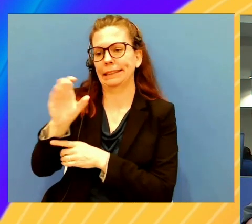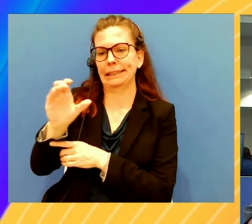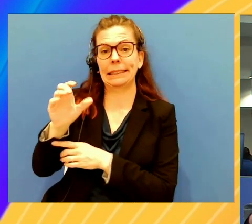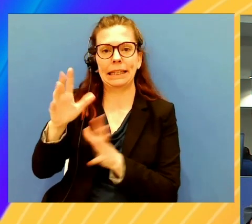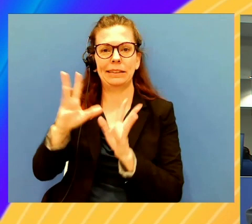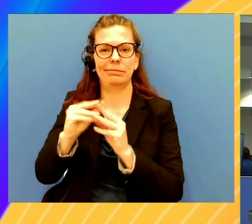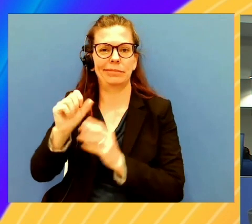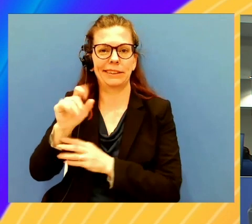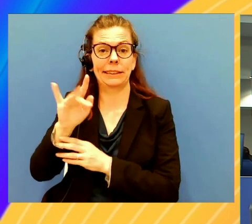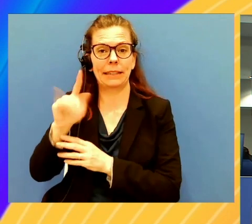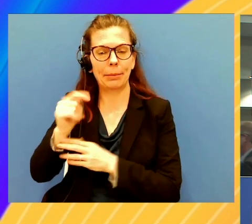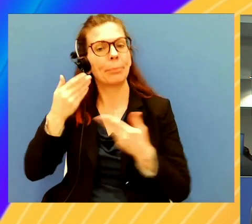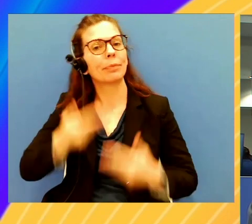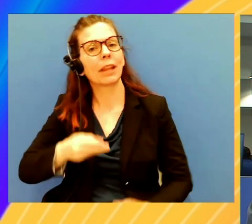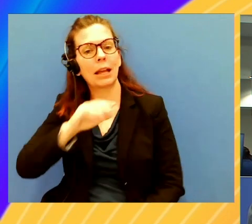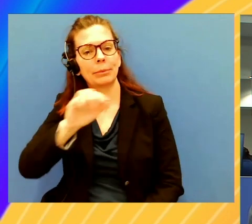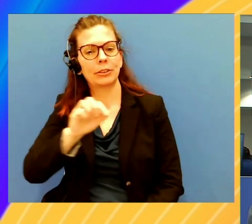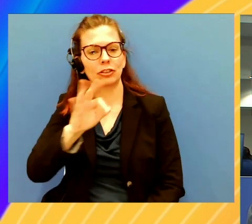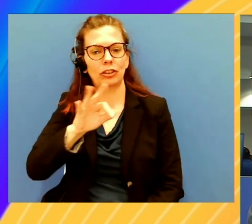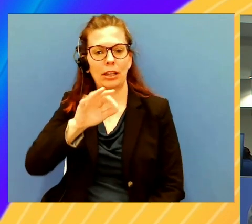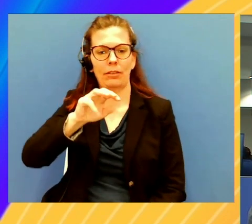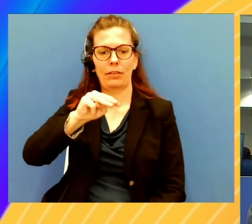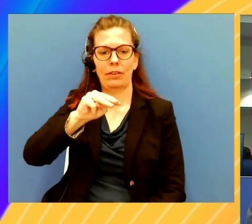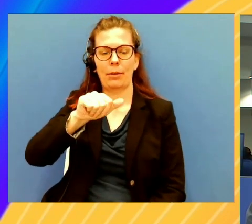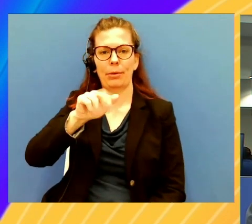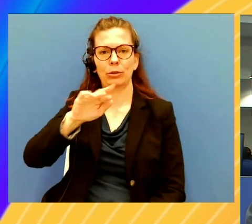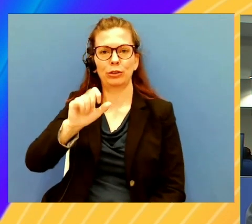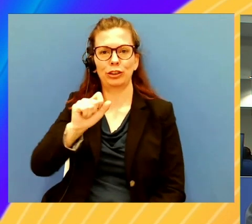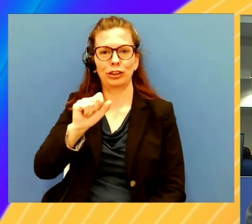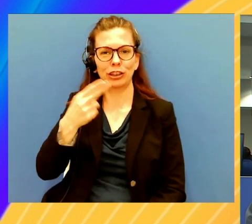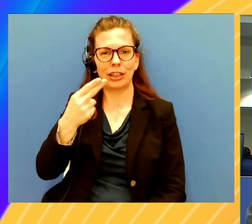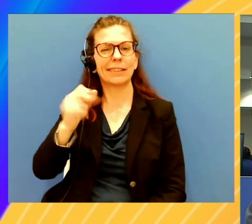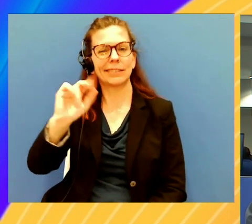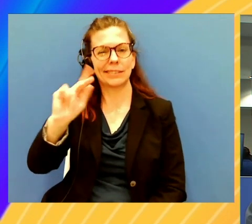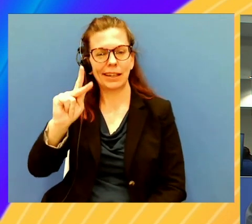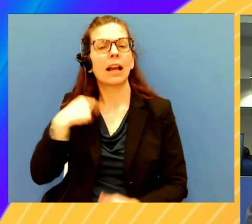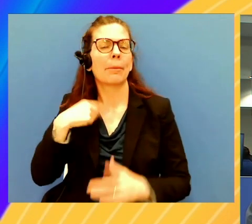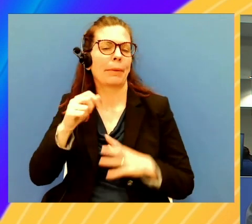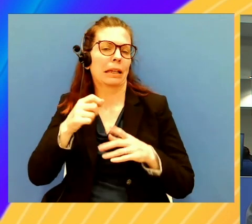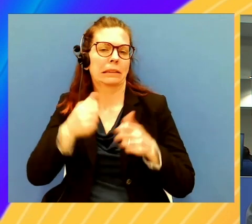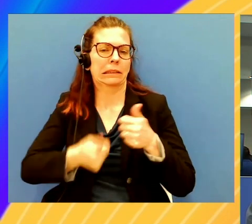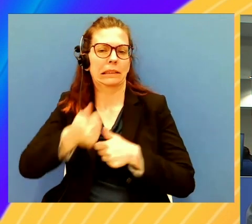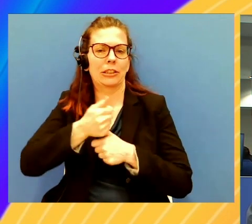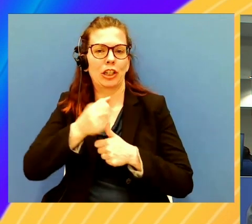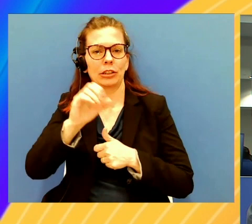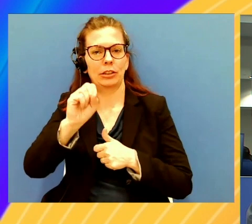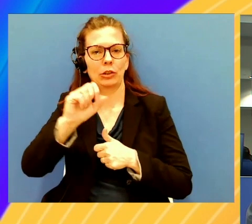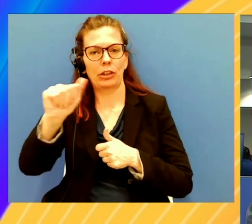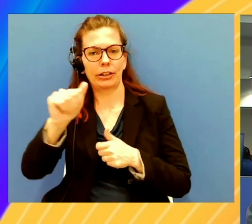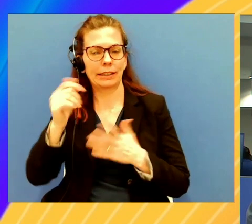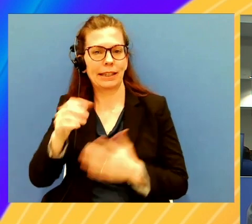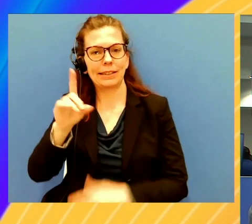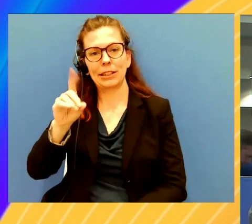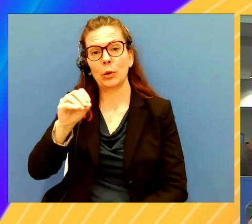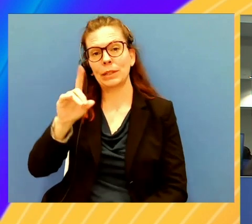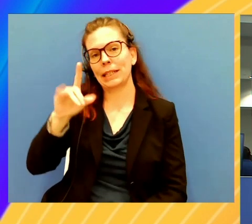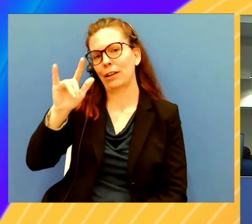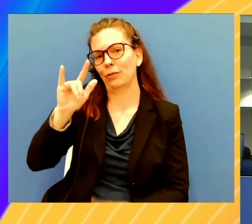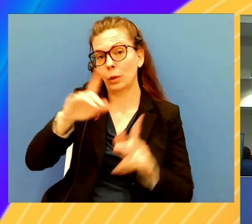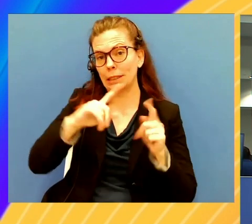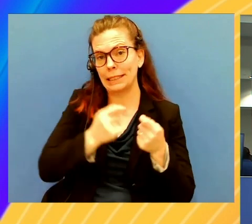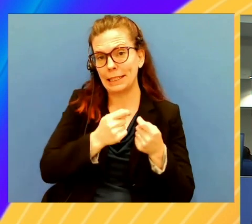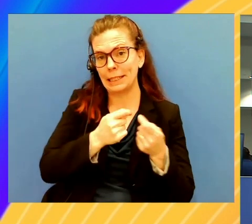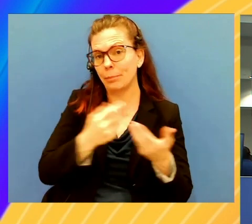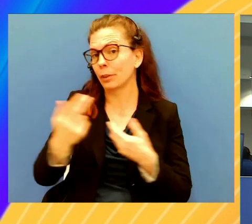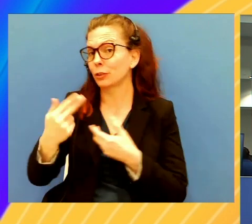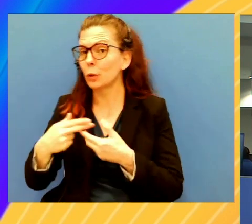Summit. My name is Jeff Marushak. I am a senior solutions architect on our DoD Air Force team. And joining